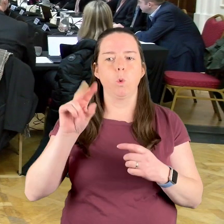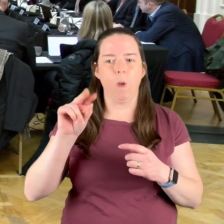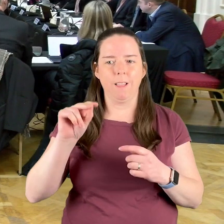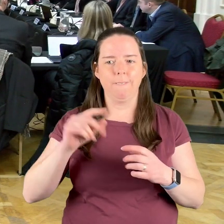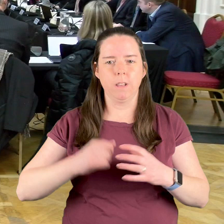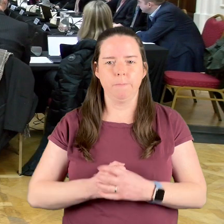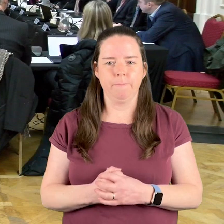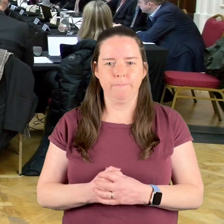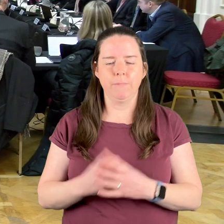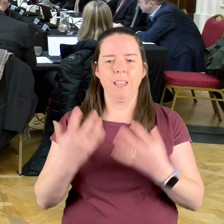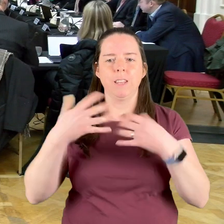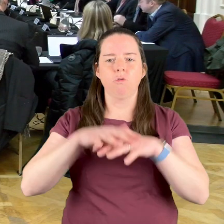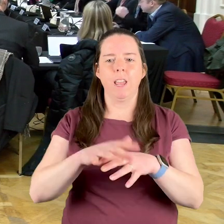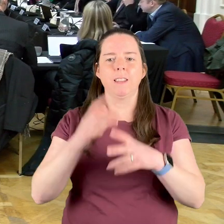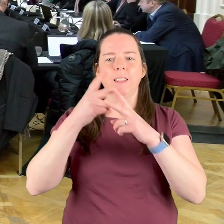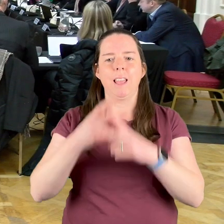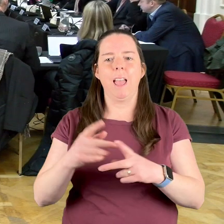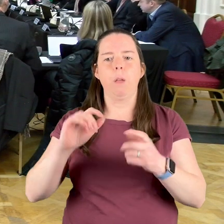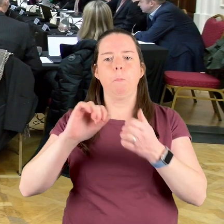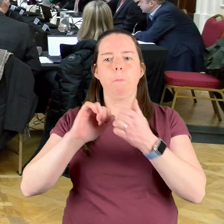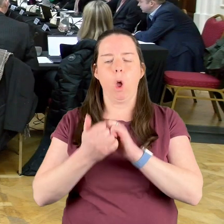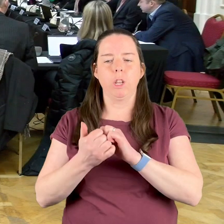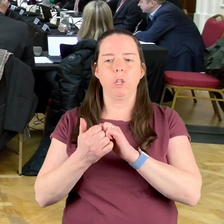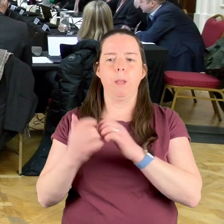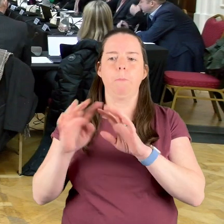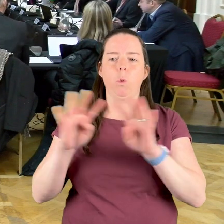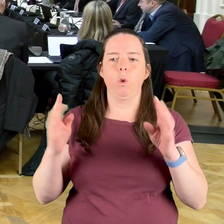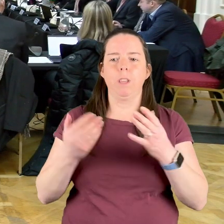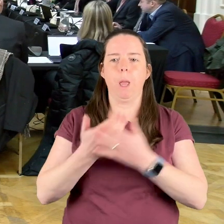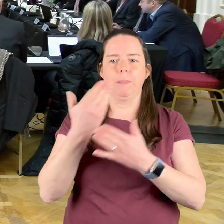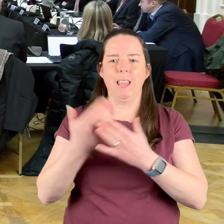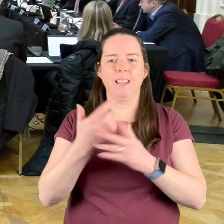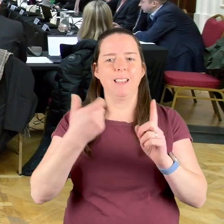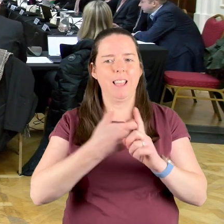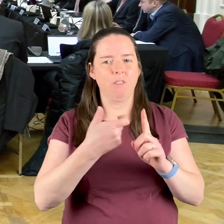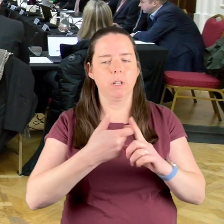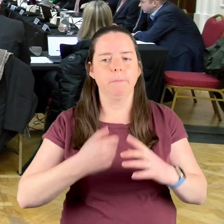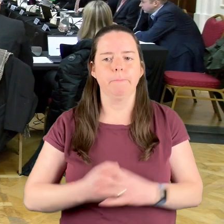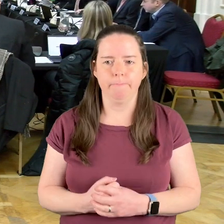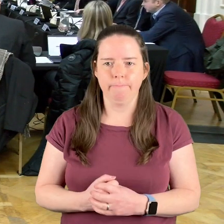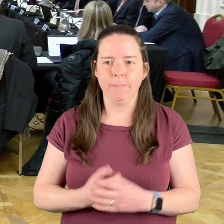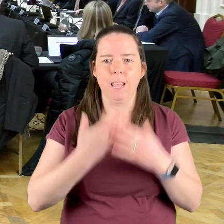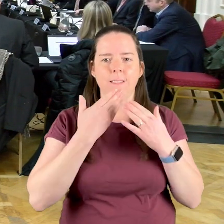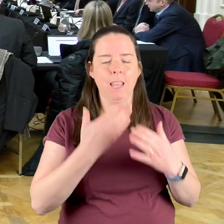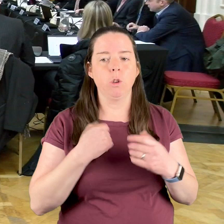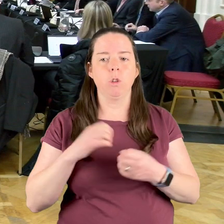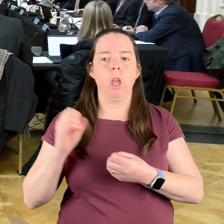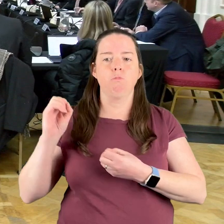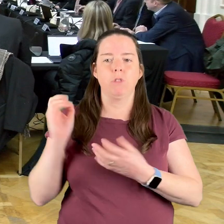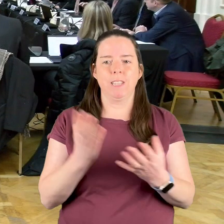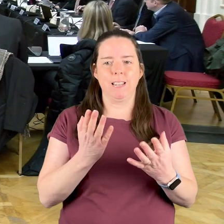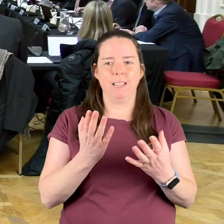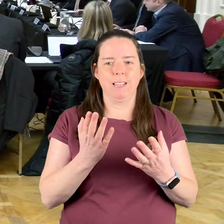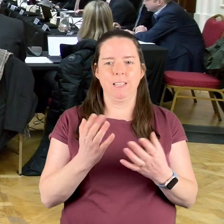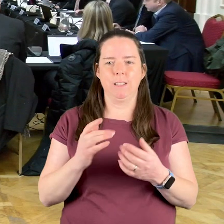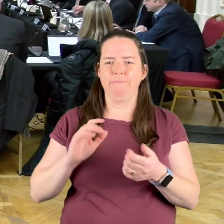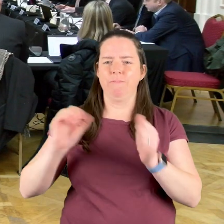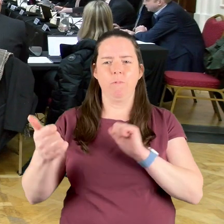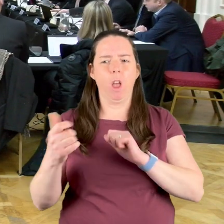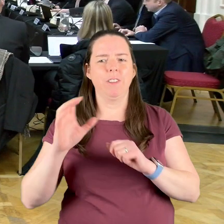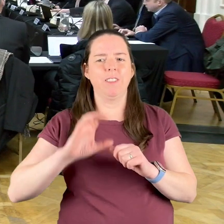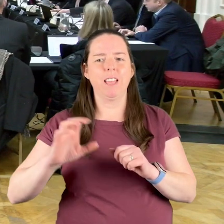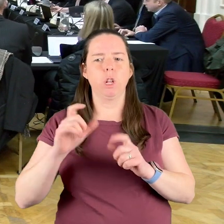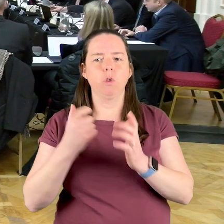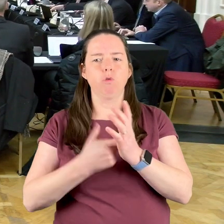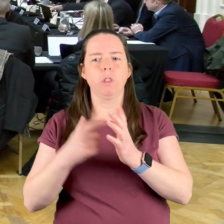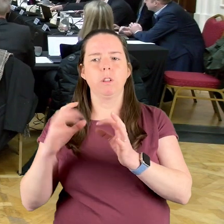Moving on to item 12 then, Integrated Care Partnership Board update. Karen. Thank you. So I'm presenting this today on behalf